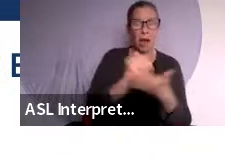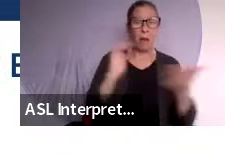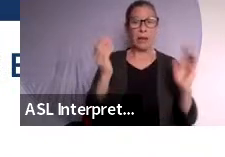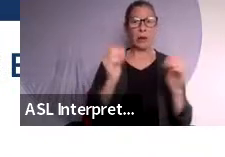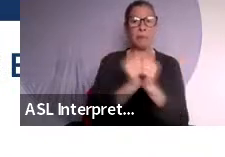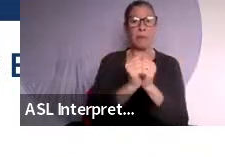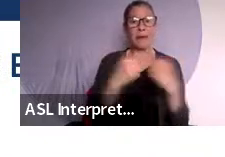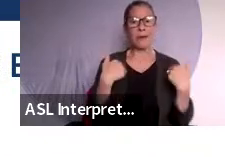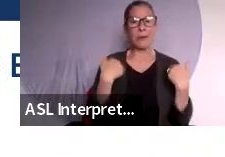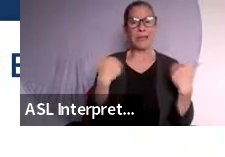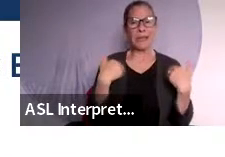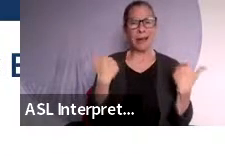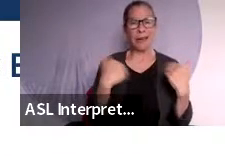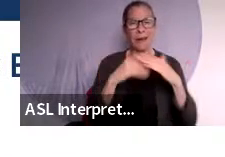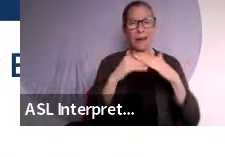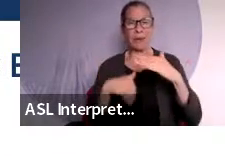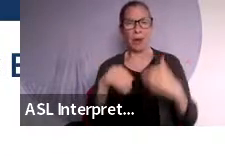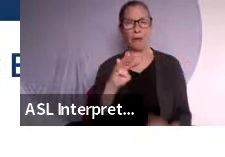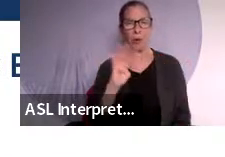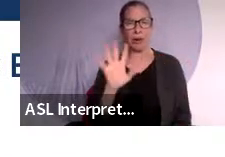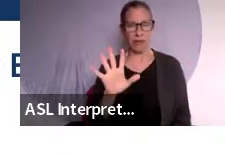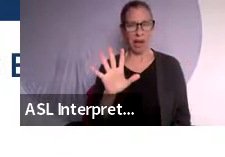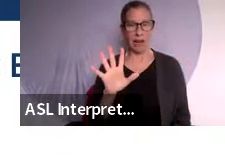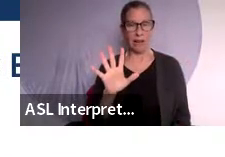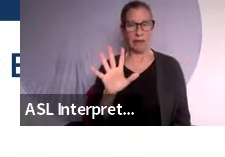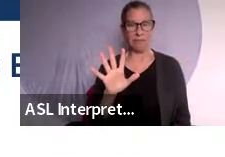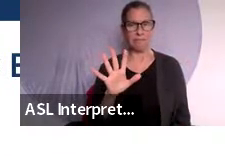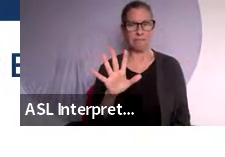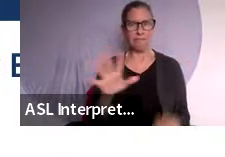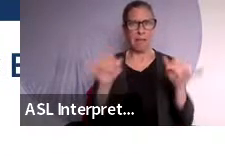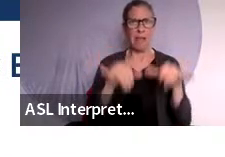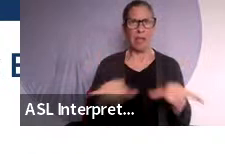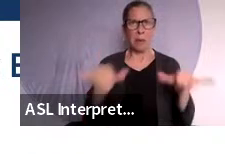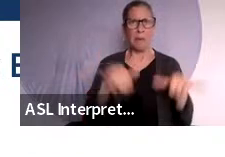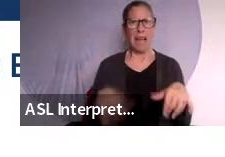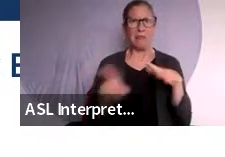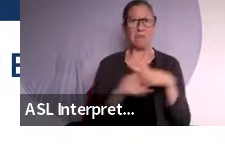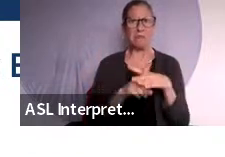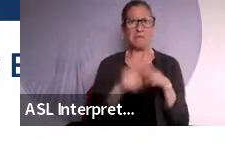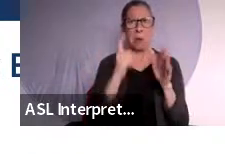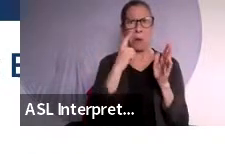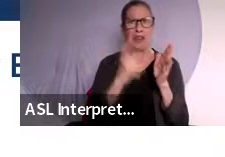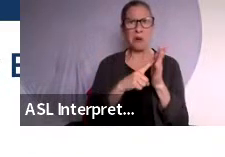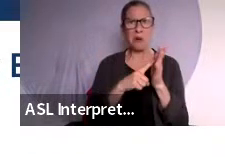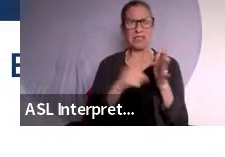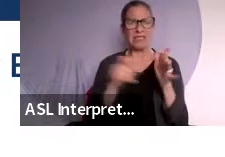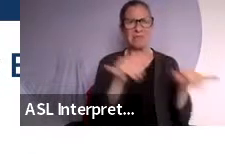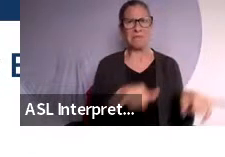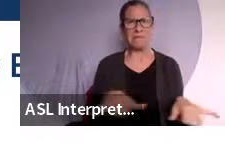to their younger counterparts, which is, you know, part of this pattern that we see emerging here. Next slide, please.